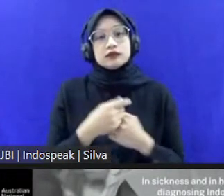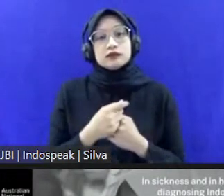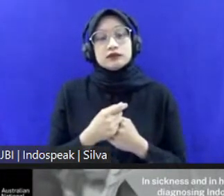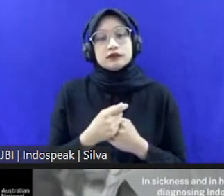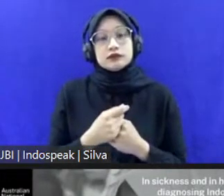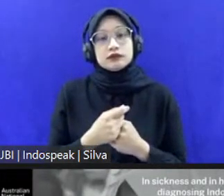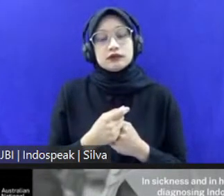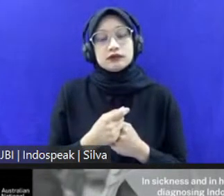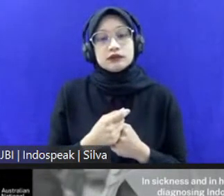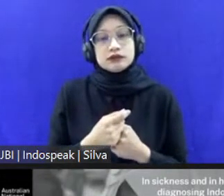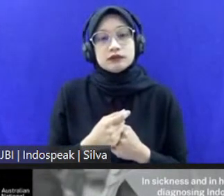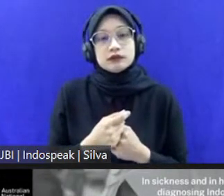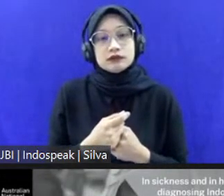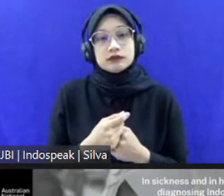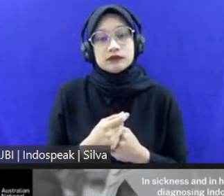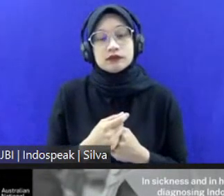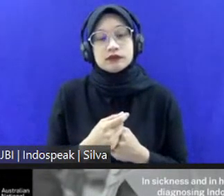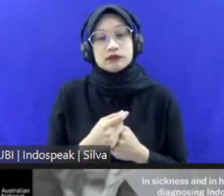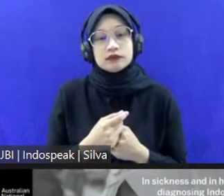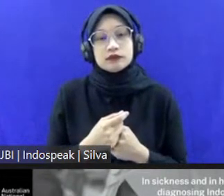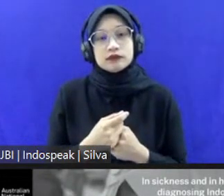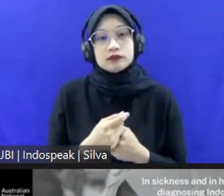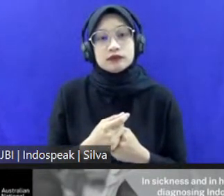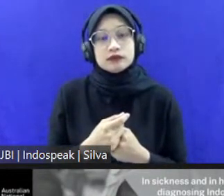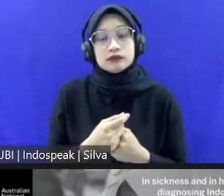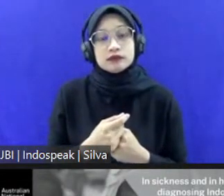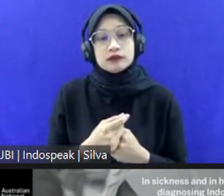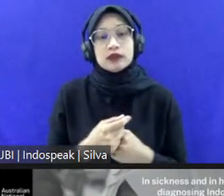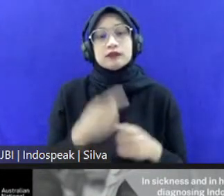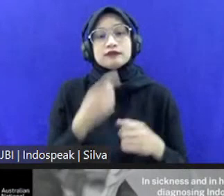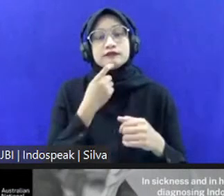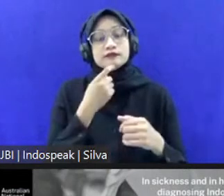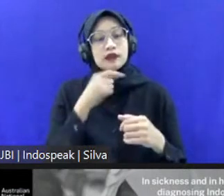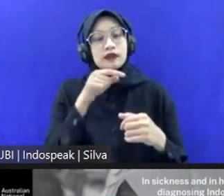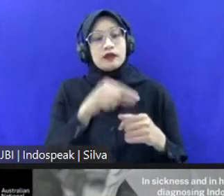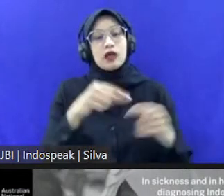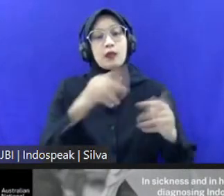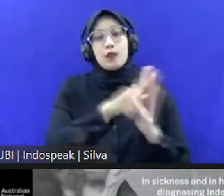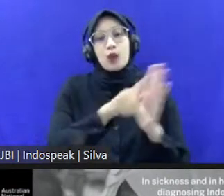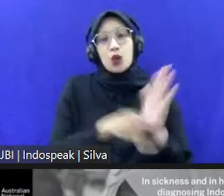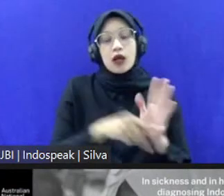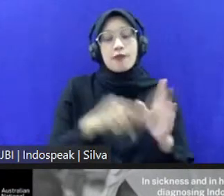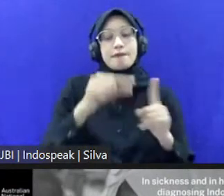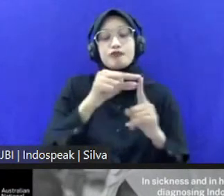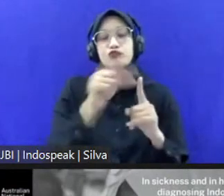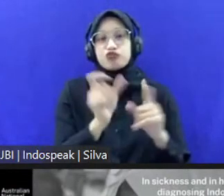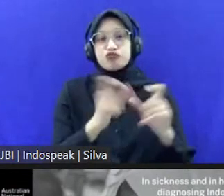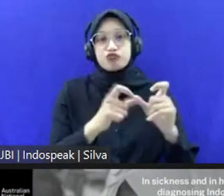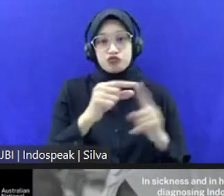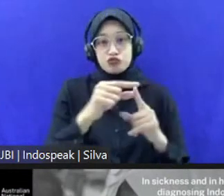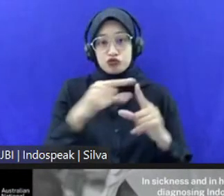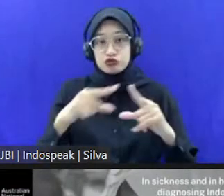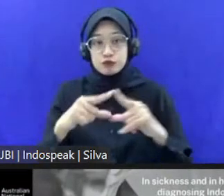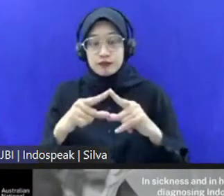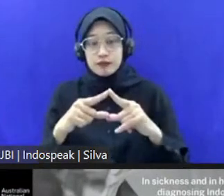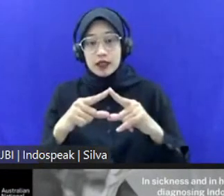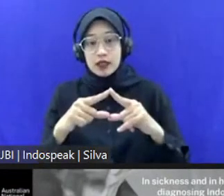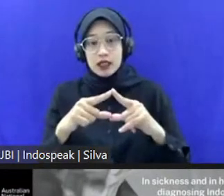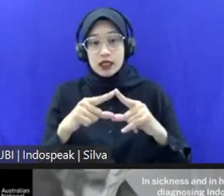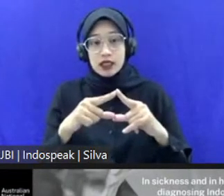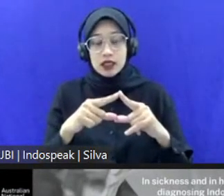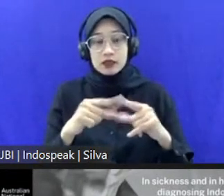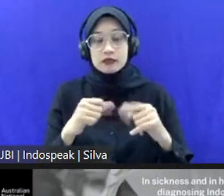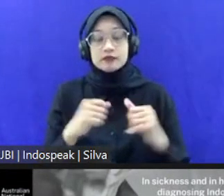they've been incorporated into any of the Puskesmas programming by PUSPA. I mean, we all know that mental health outcomes are